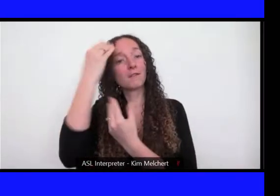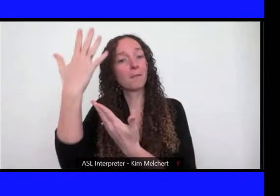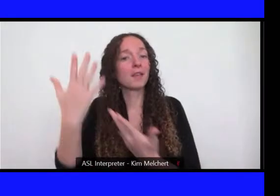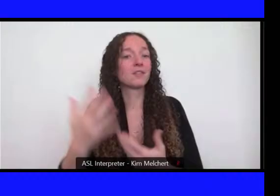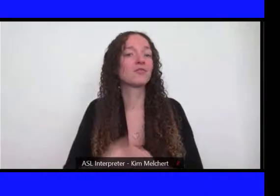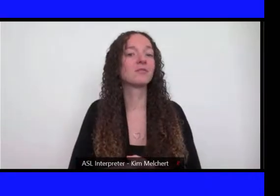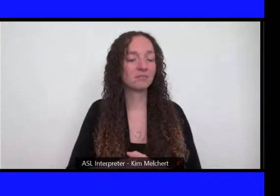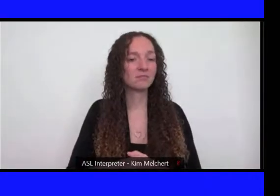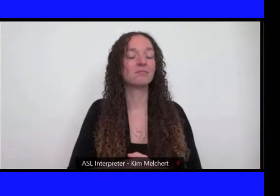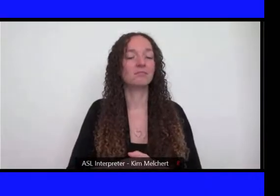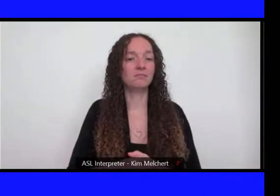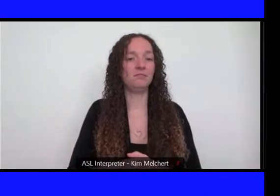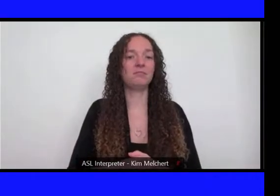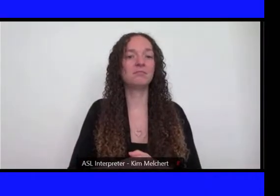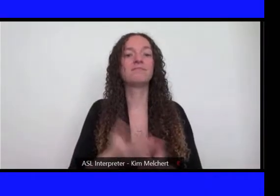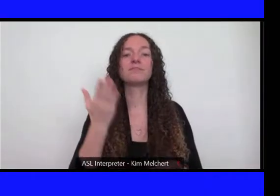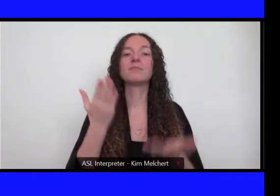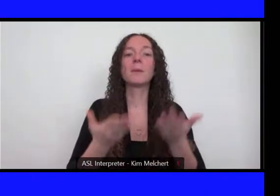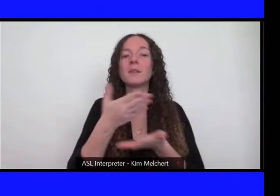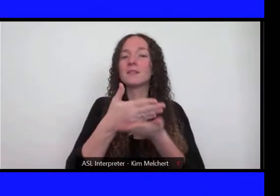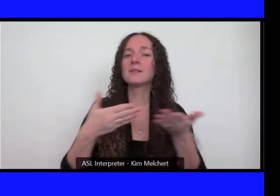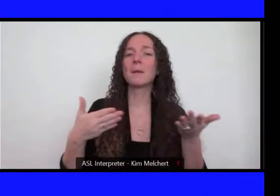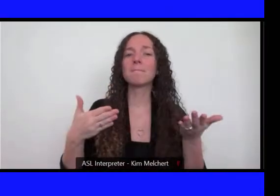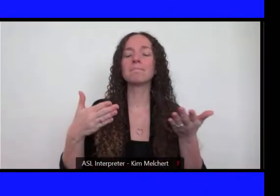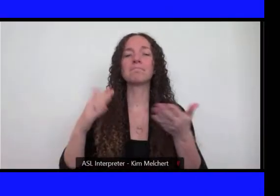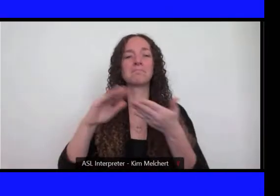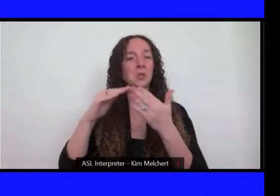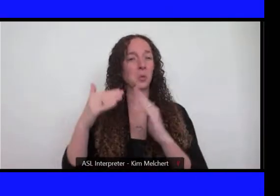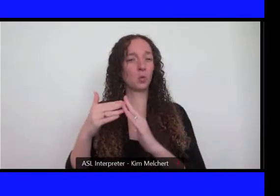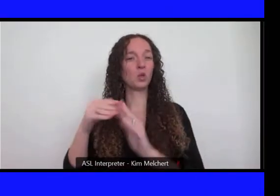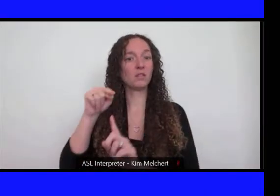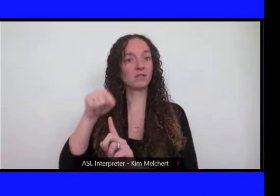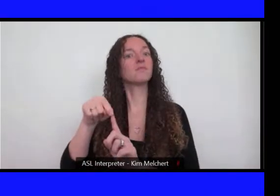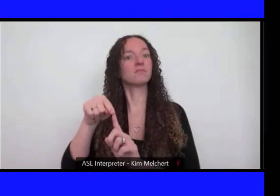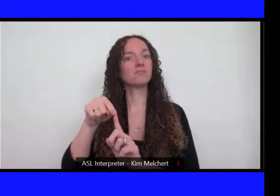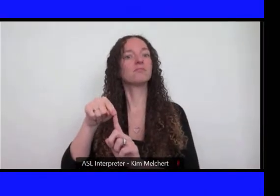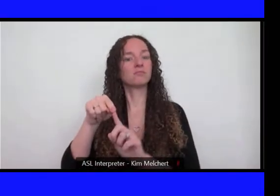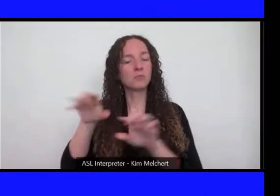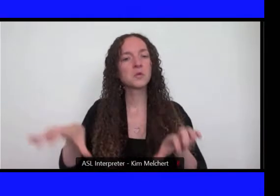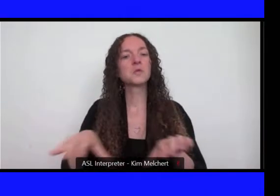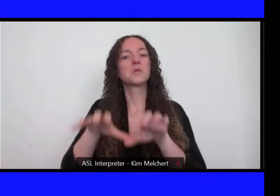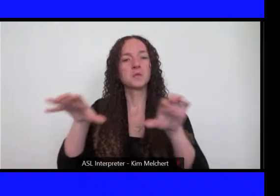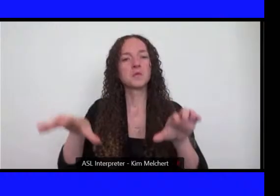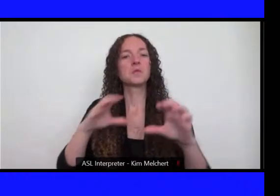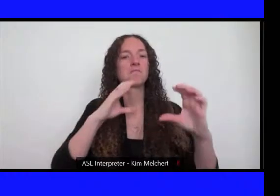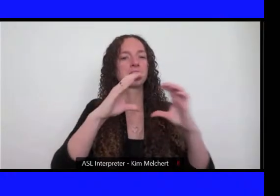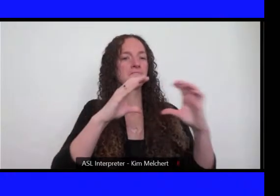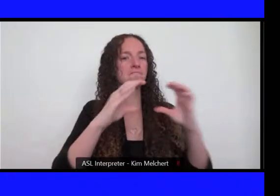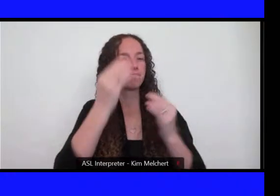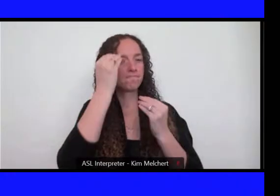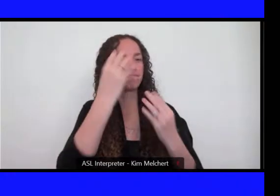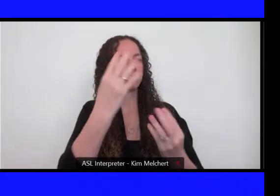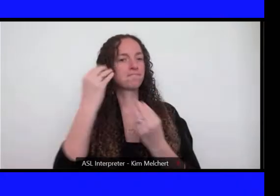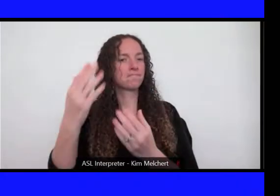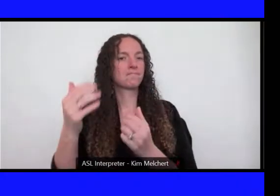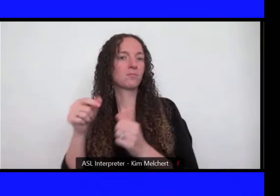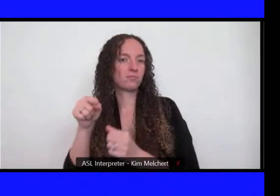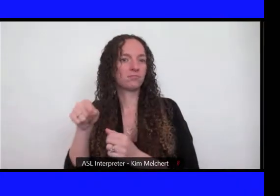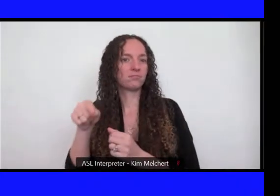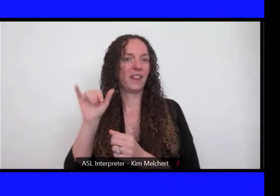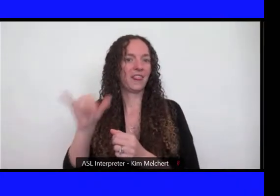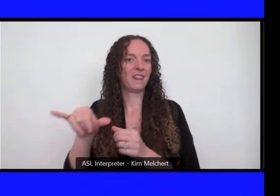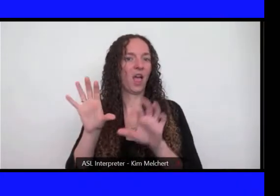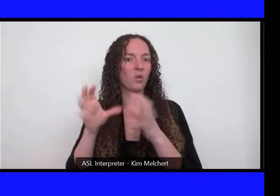communicating with those groups. So I think this opens up so many different venues to look at the data and to